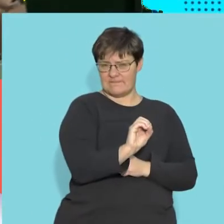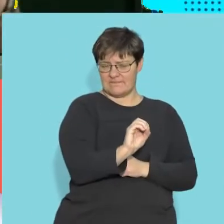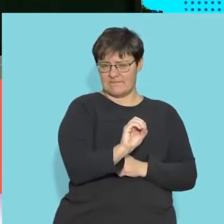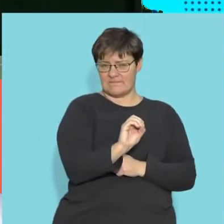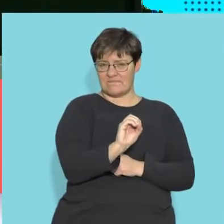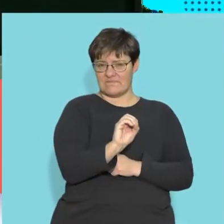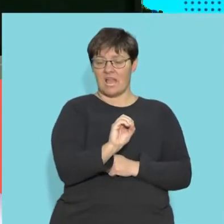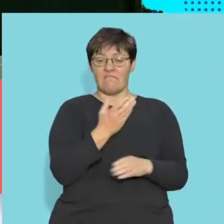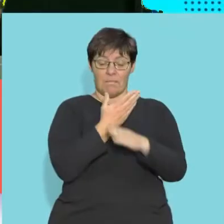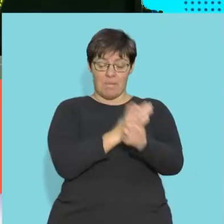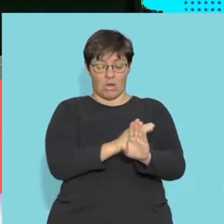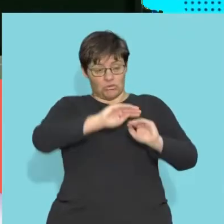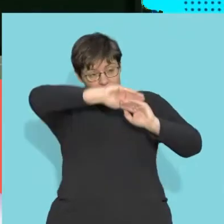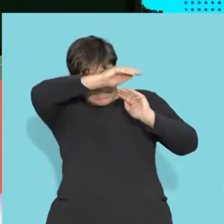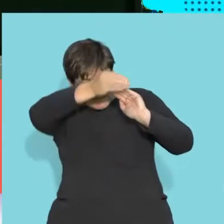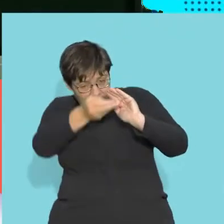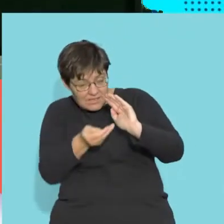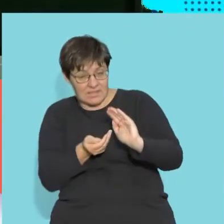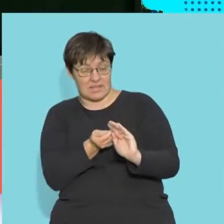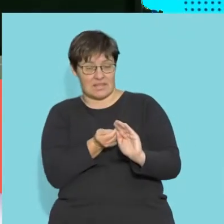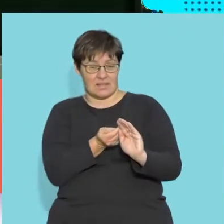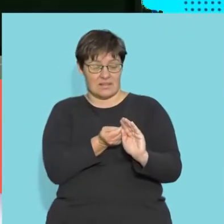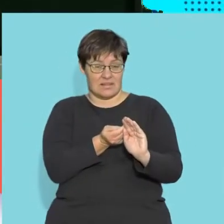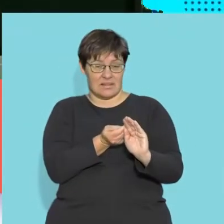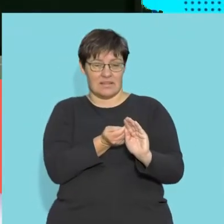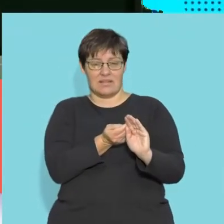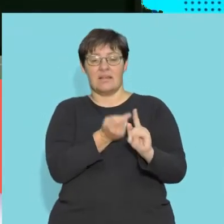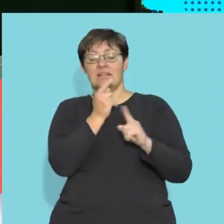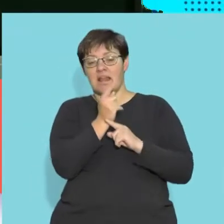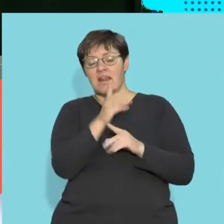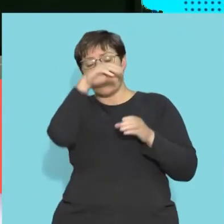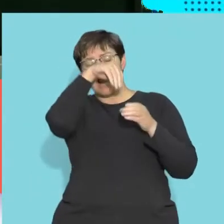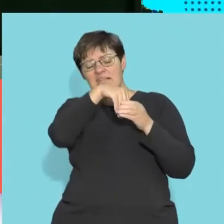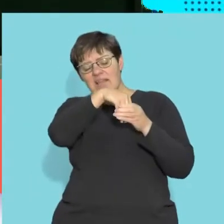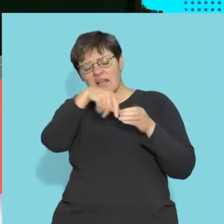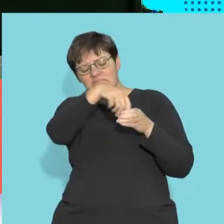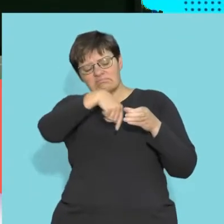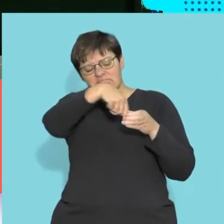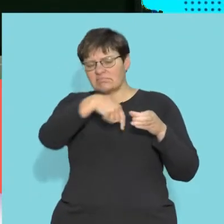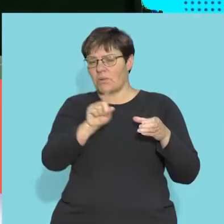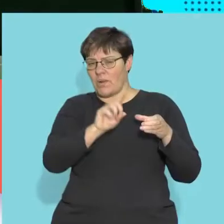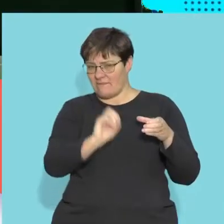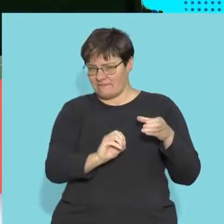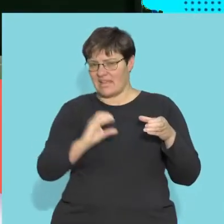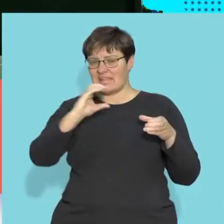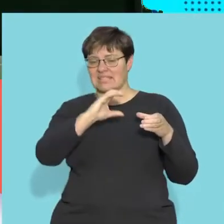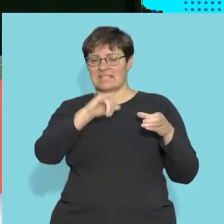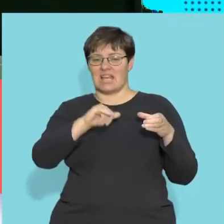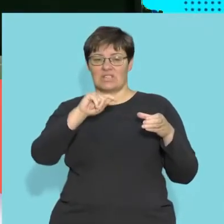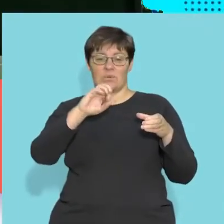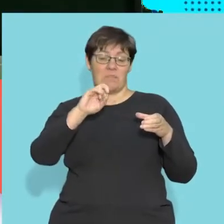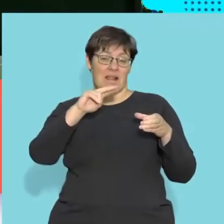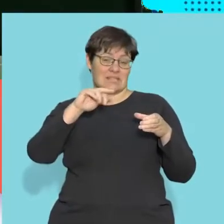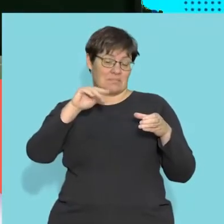a boundary around it, okay? And we looked at what was filled on the inside, the cytoplasm.